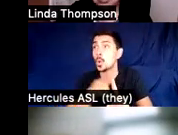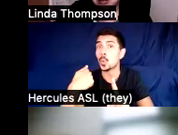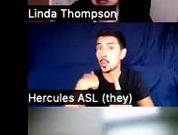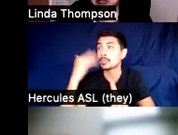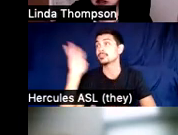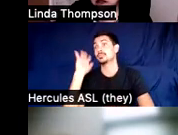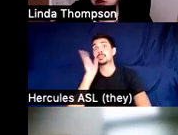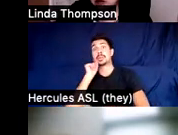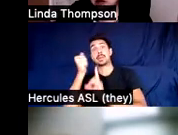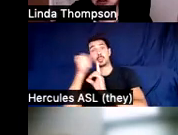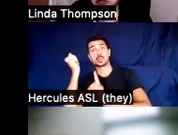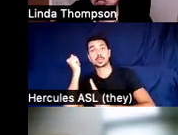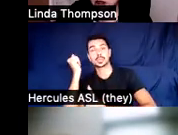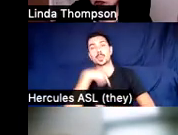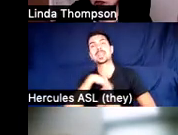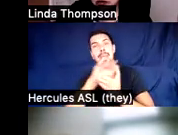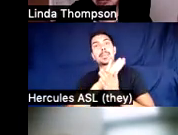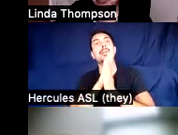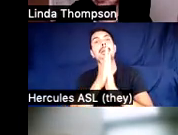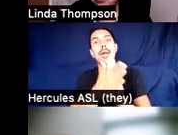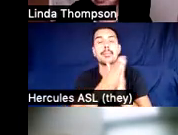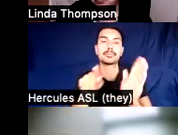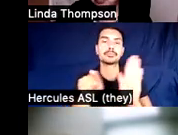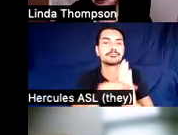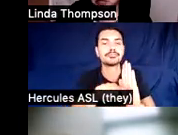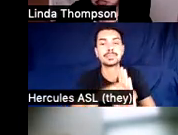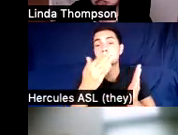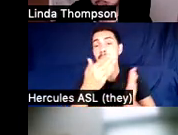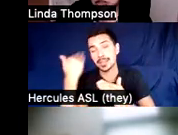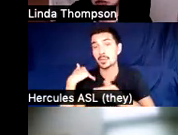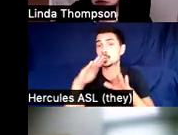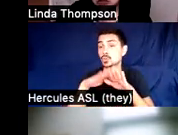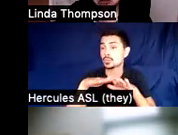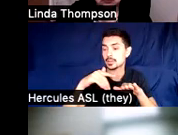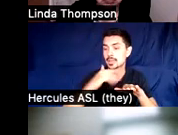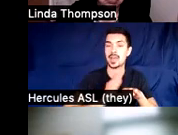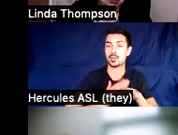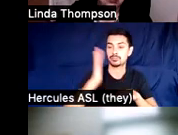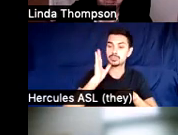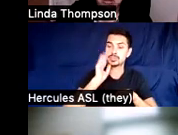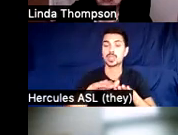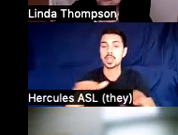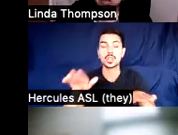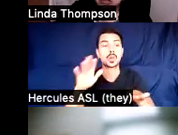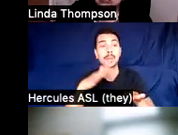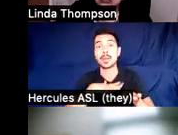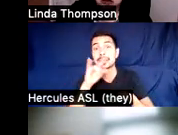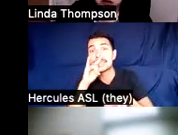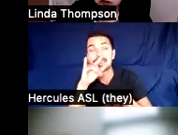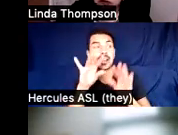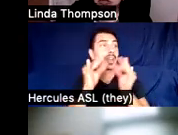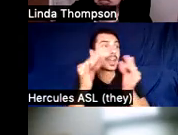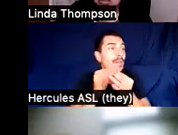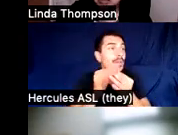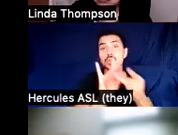or because of, it could be childhood, it could be in our relationships, it could be lateral violence in